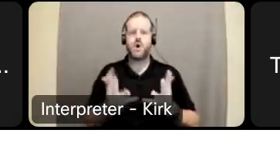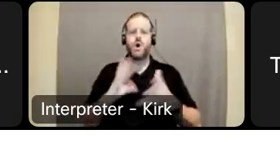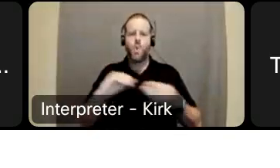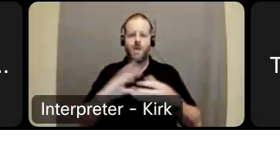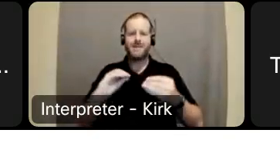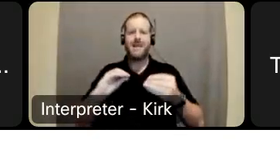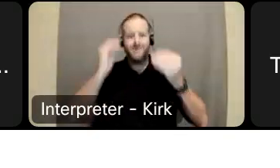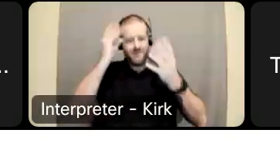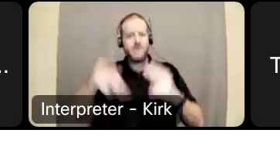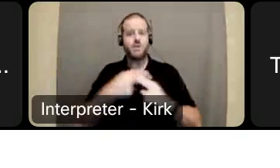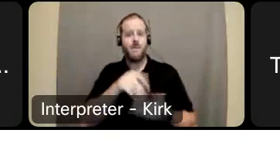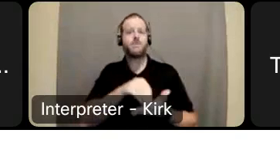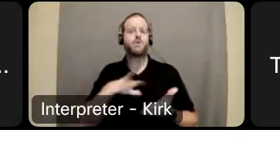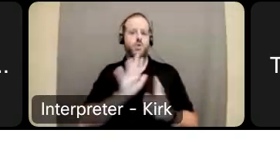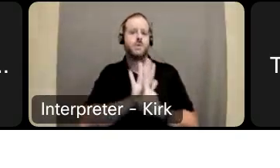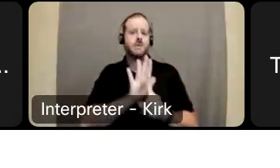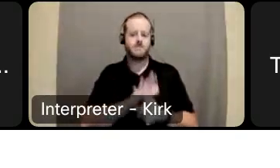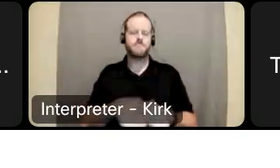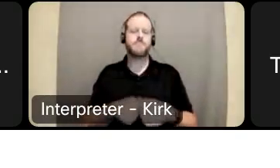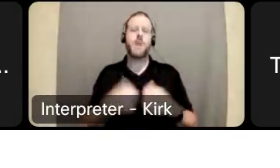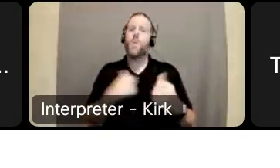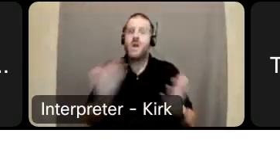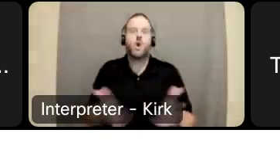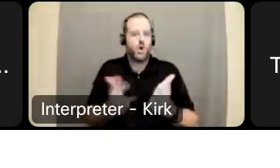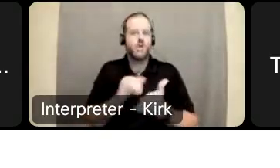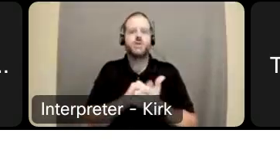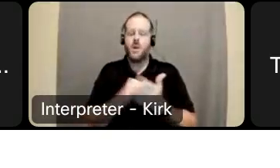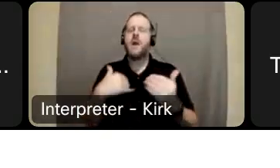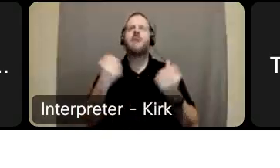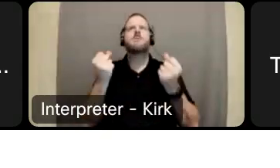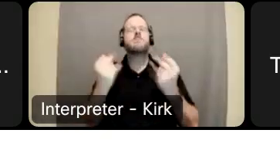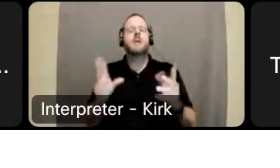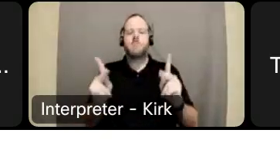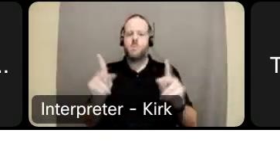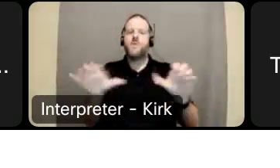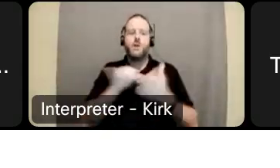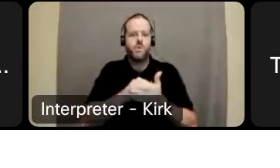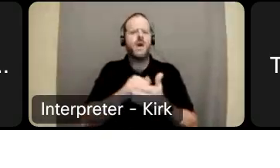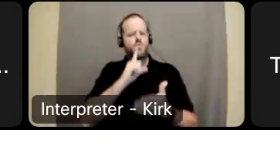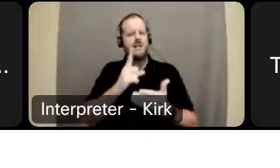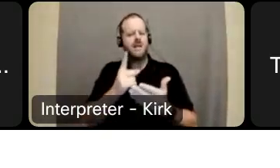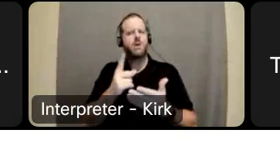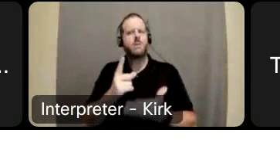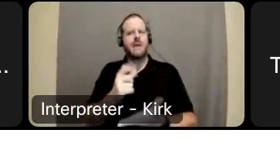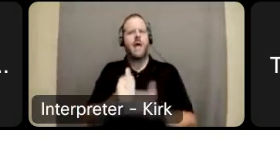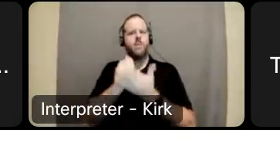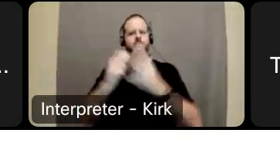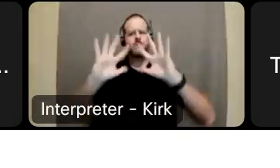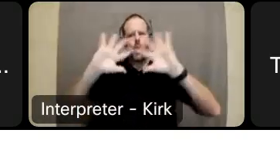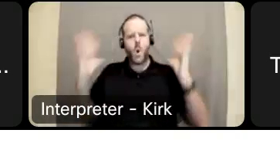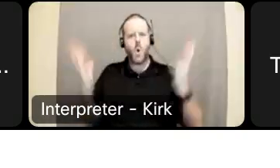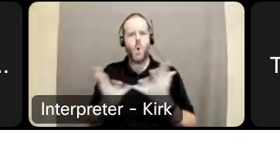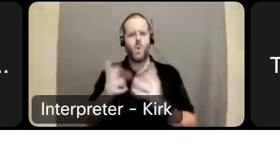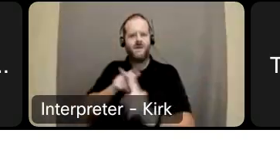that student this year if you would like to. And we encourage that. We have lots of individuals that do that, and it really does provide sort of a holistic look with all the other information that